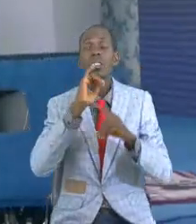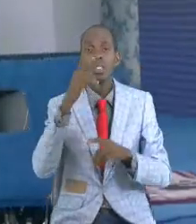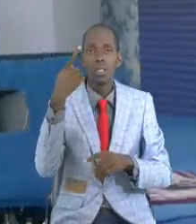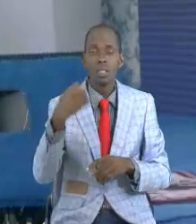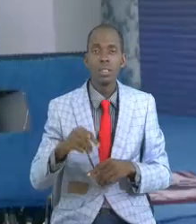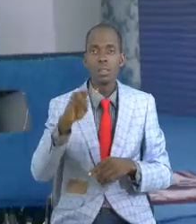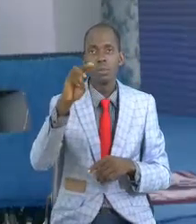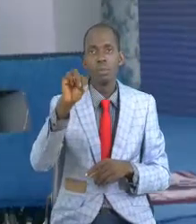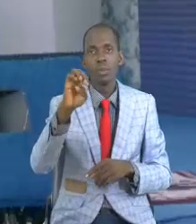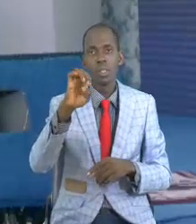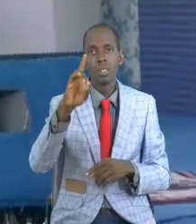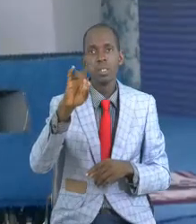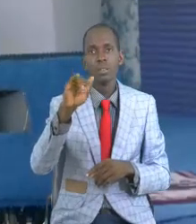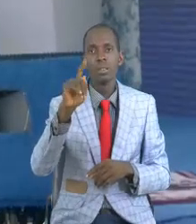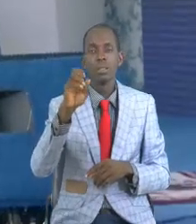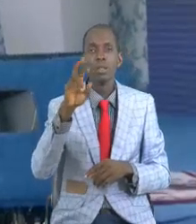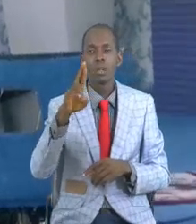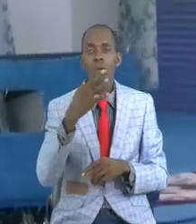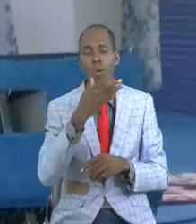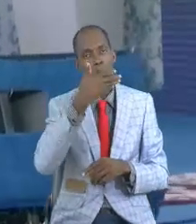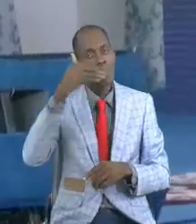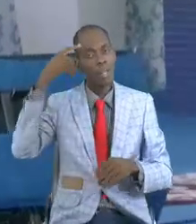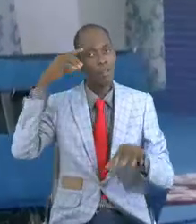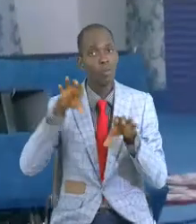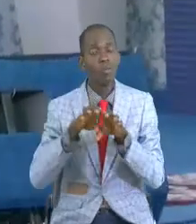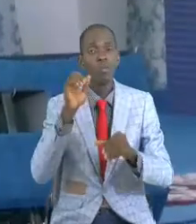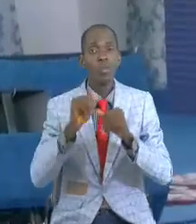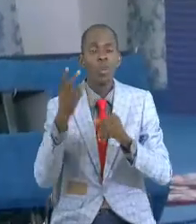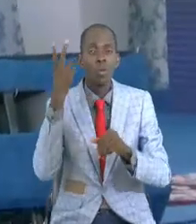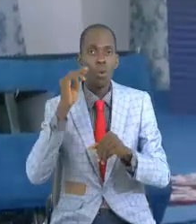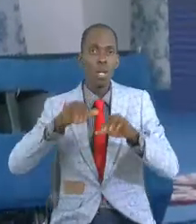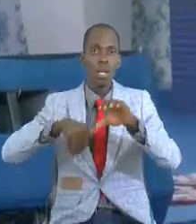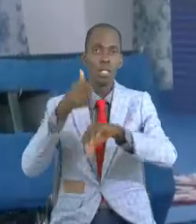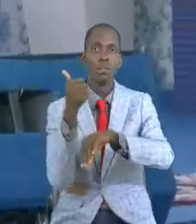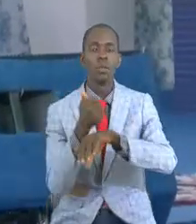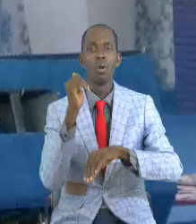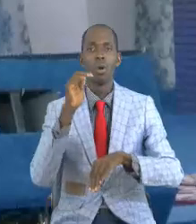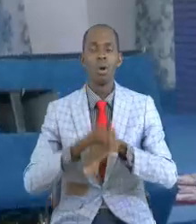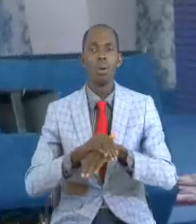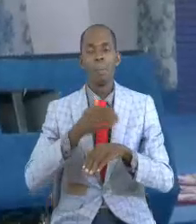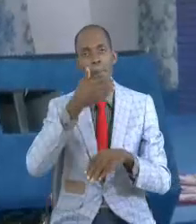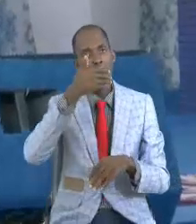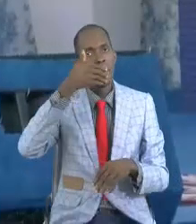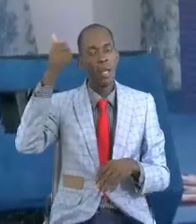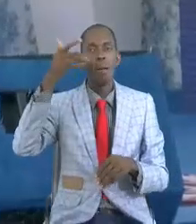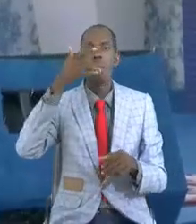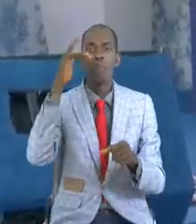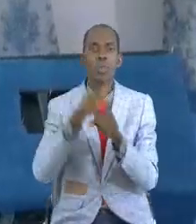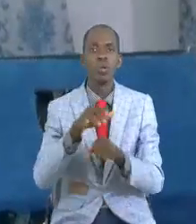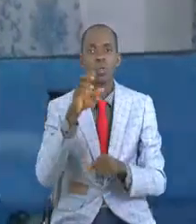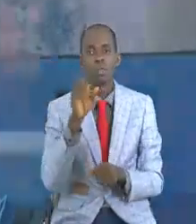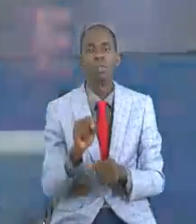better covenant, which was established upon better promises. Look